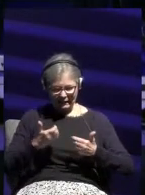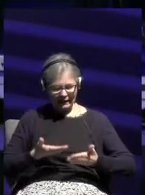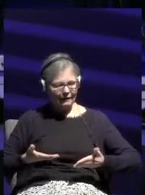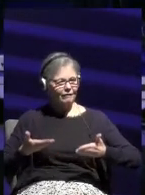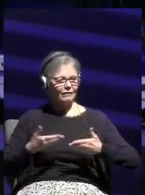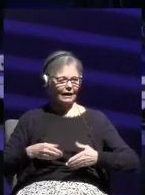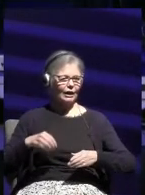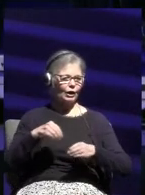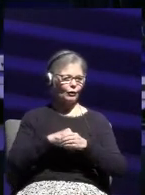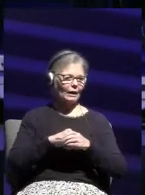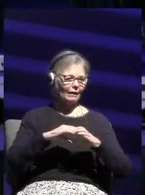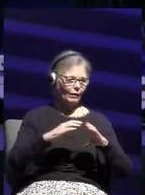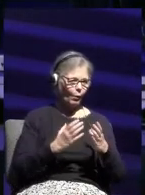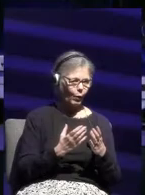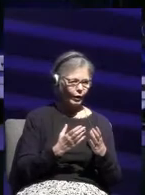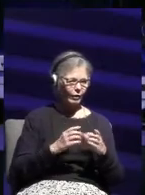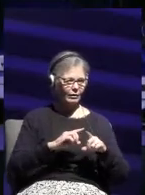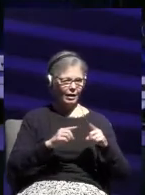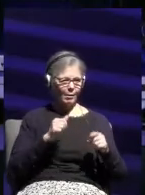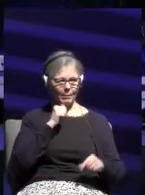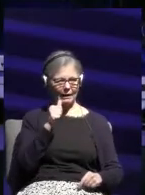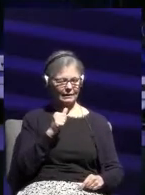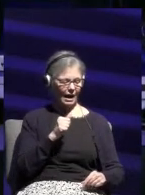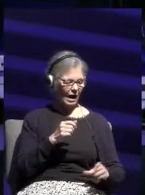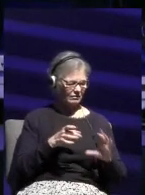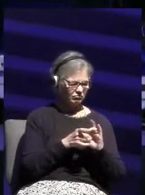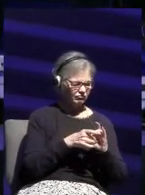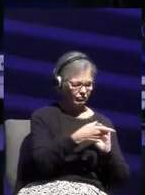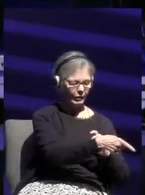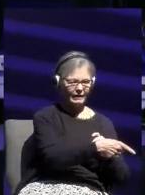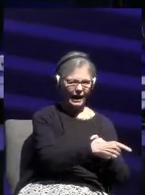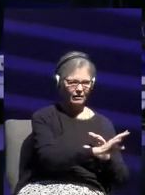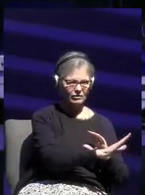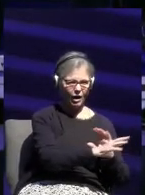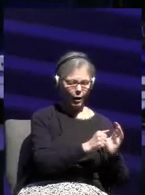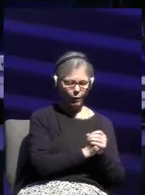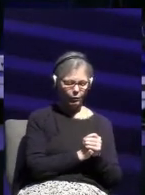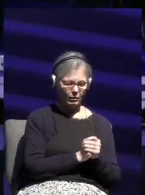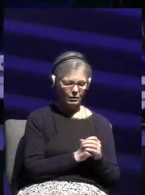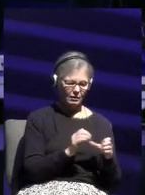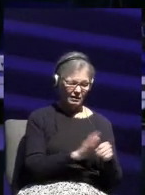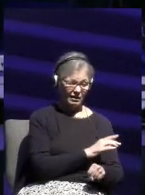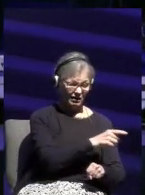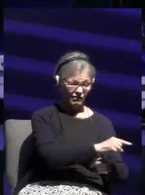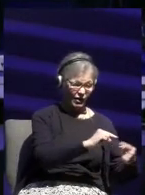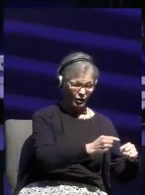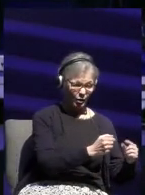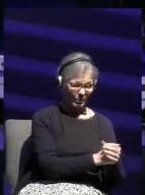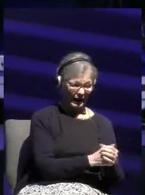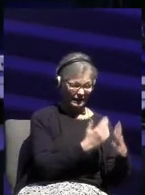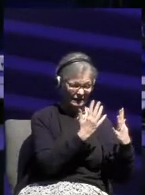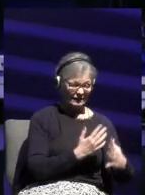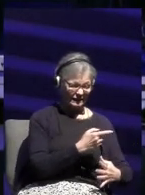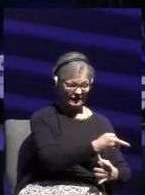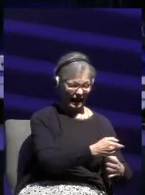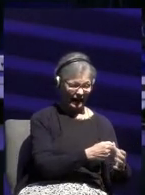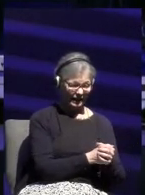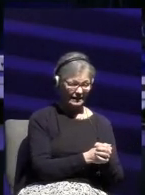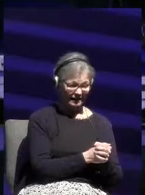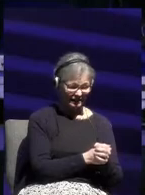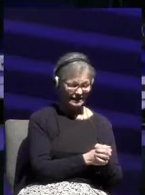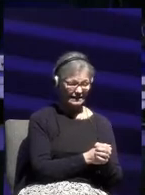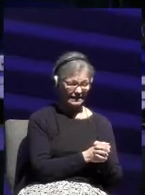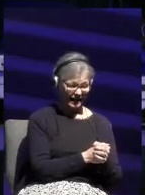world and of the world. And so we're full of tension and we're full of pain and we're full of sorrow. And